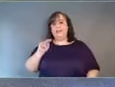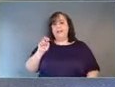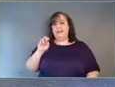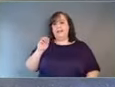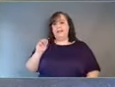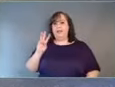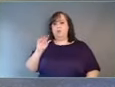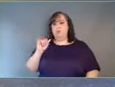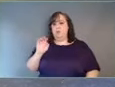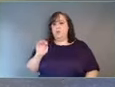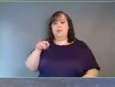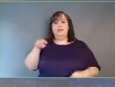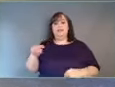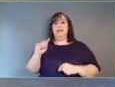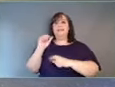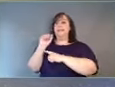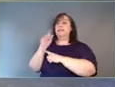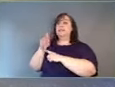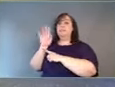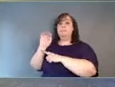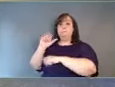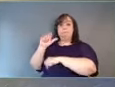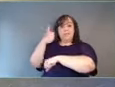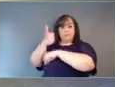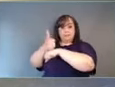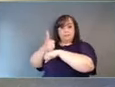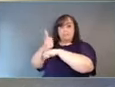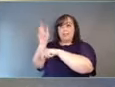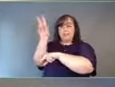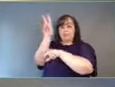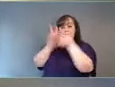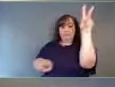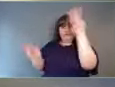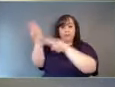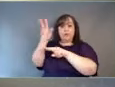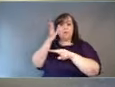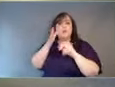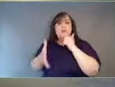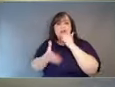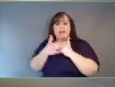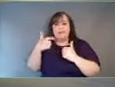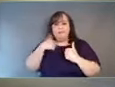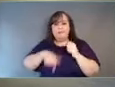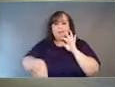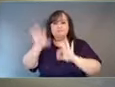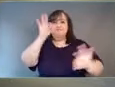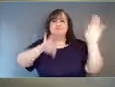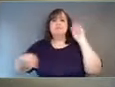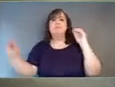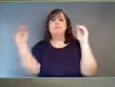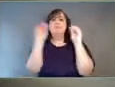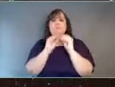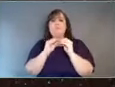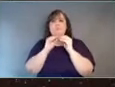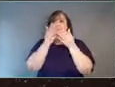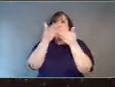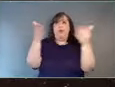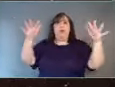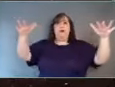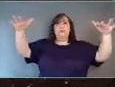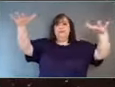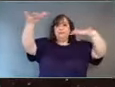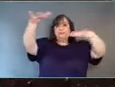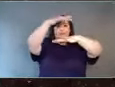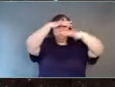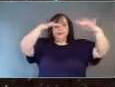space-based observatory that's going to help us find even more of these objects and